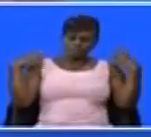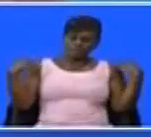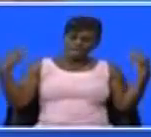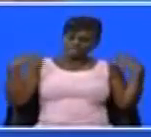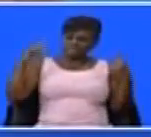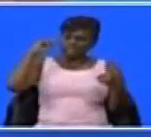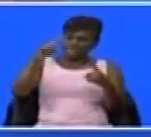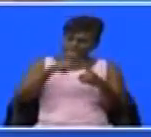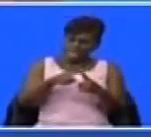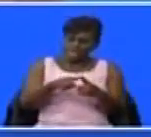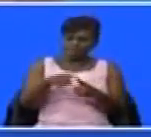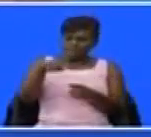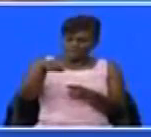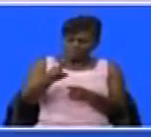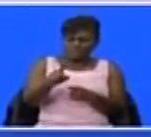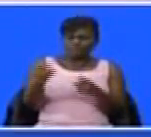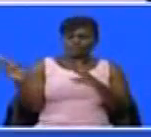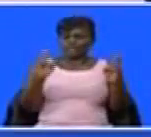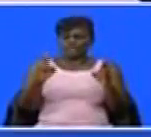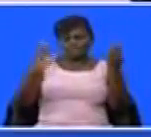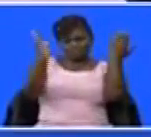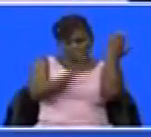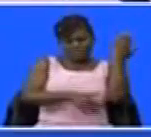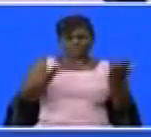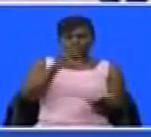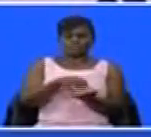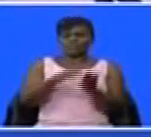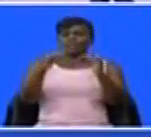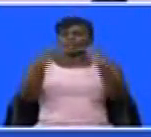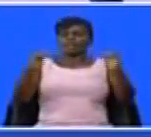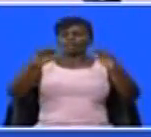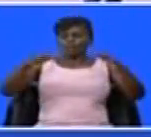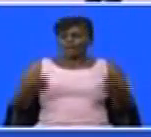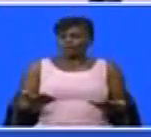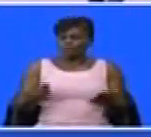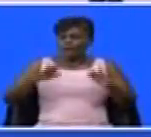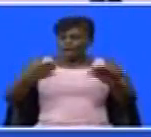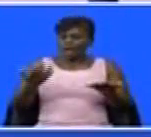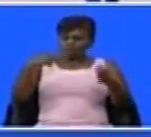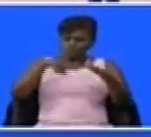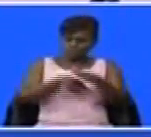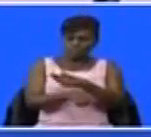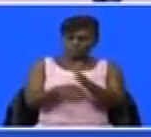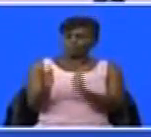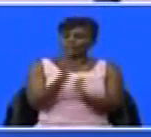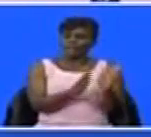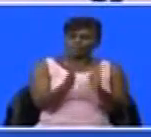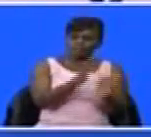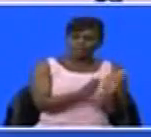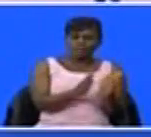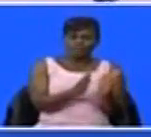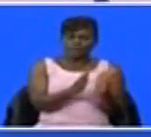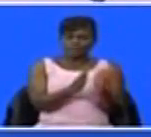meant to prepare her for the worst? What was the level of planning? How deep was the planning for